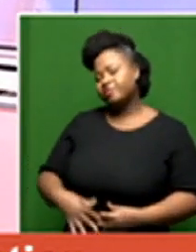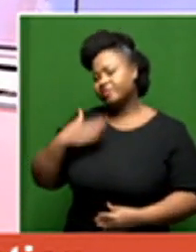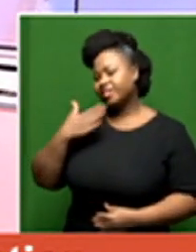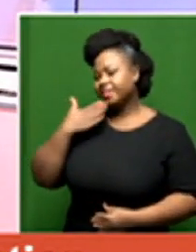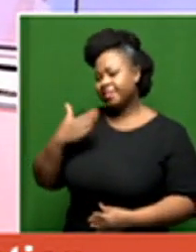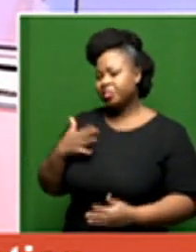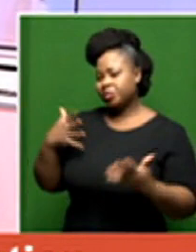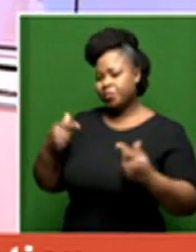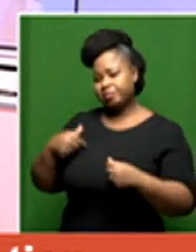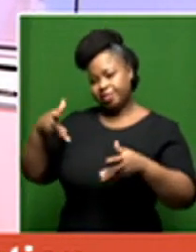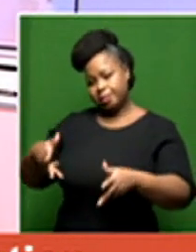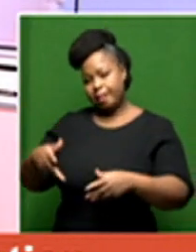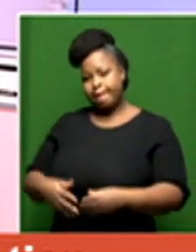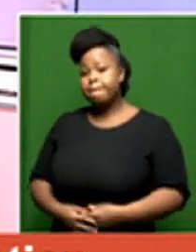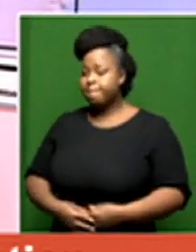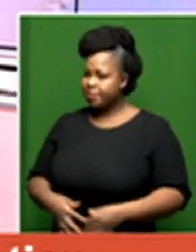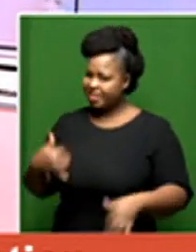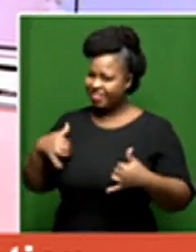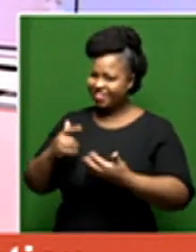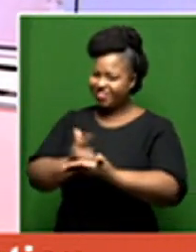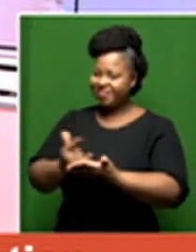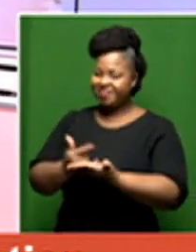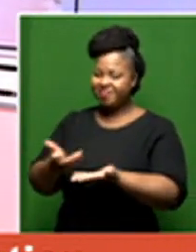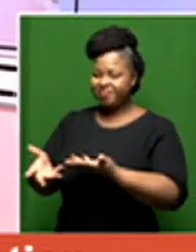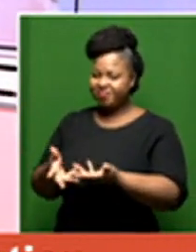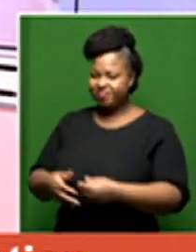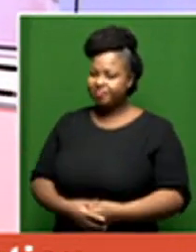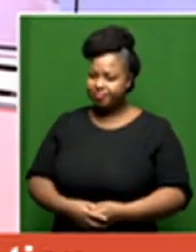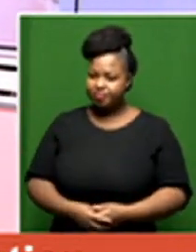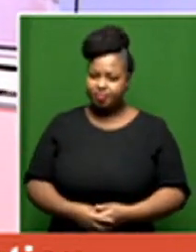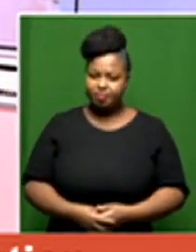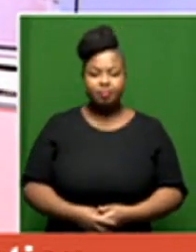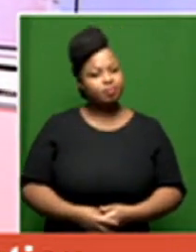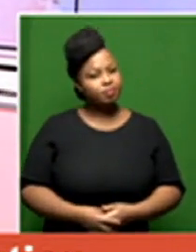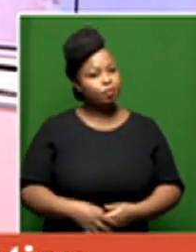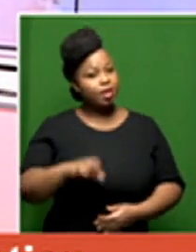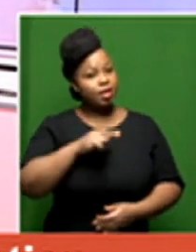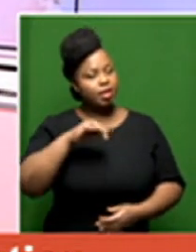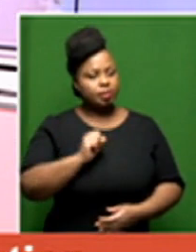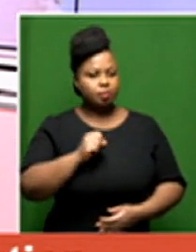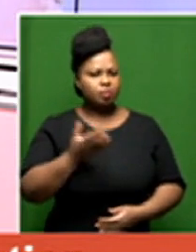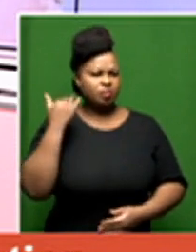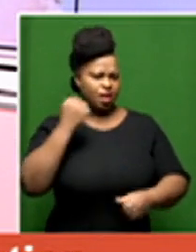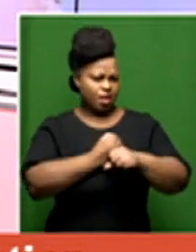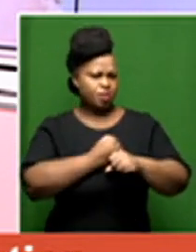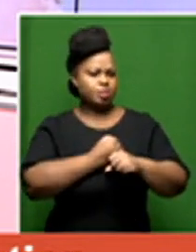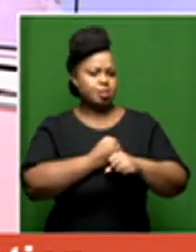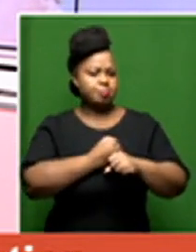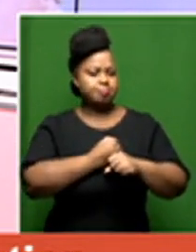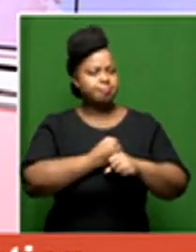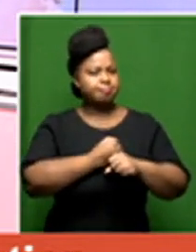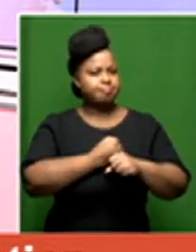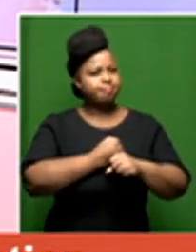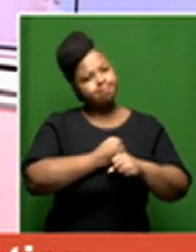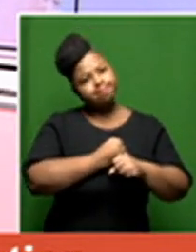Thank you so much for having me. I look forward to this discussion. Agnes, last year alone,